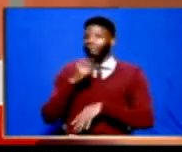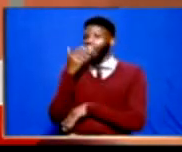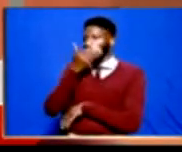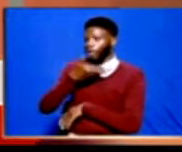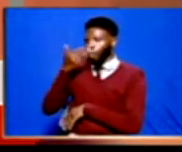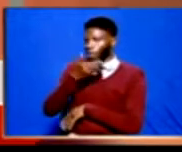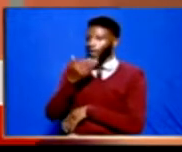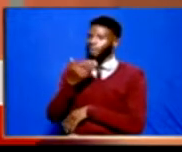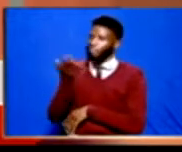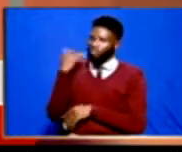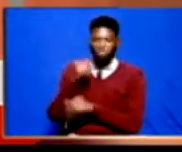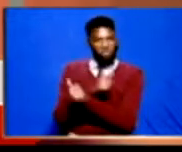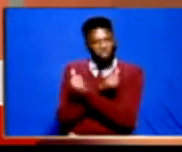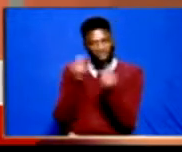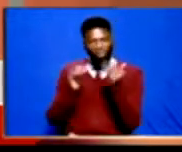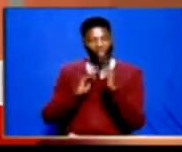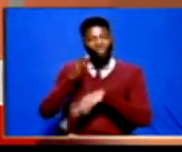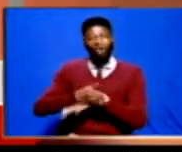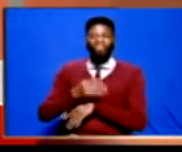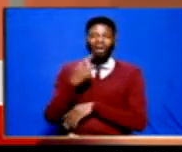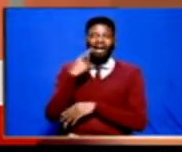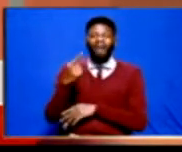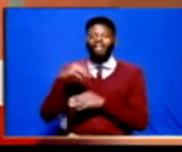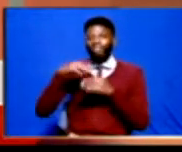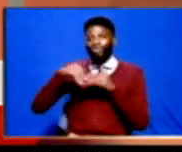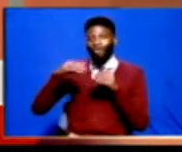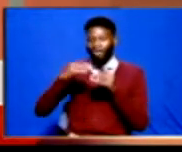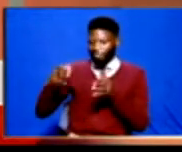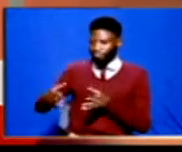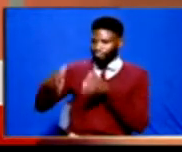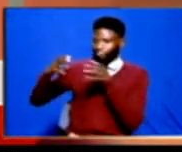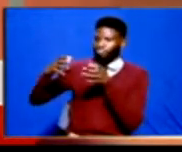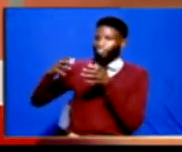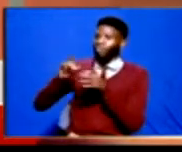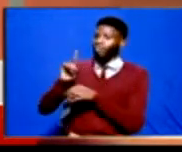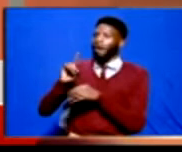at over $100 a barrel, there was